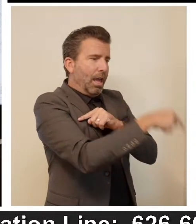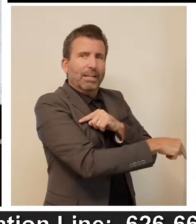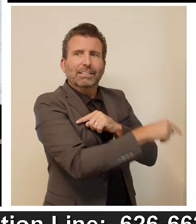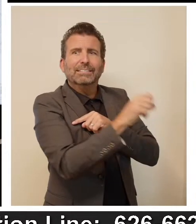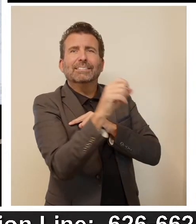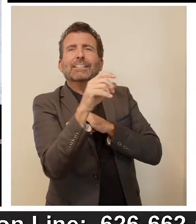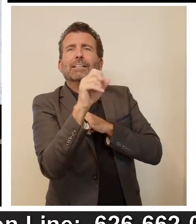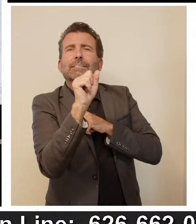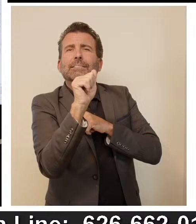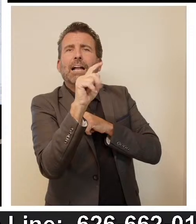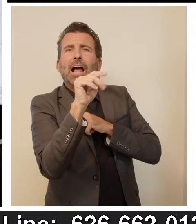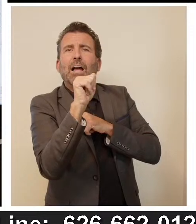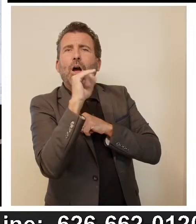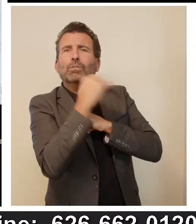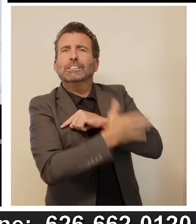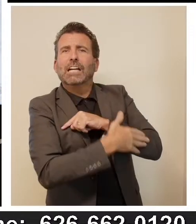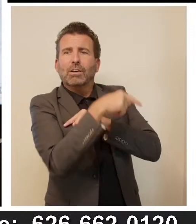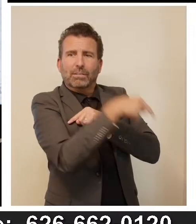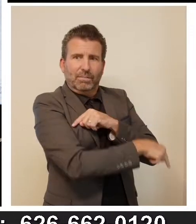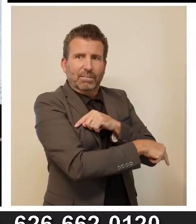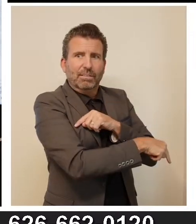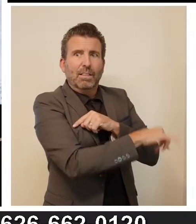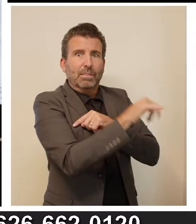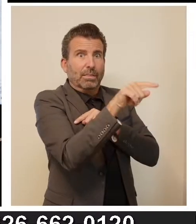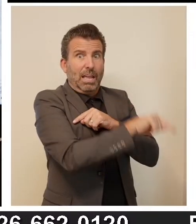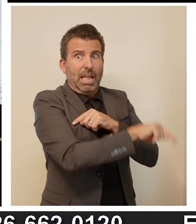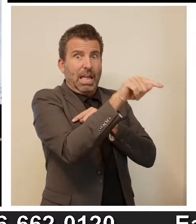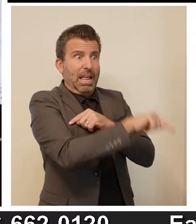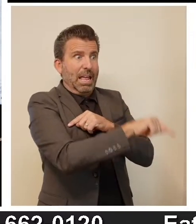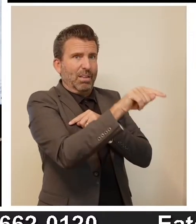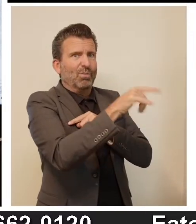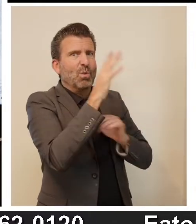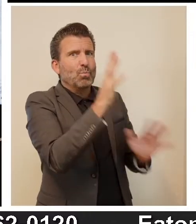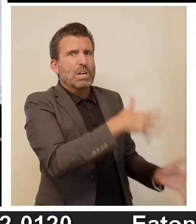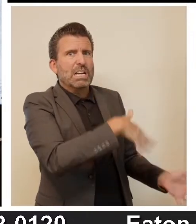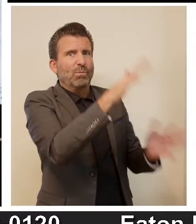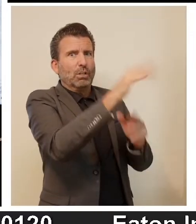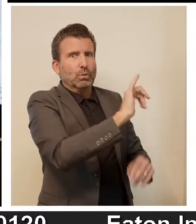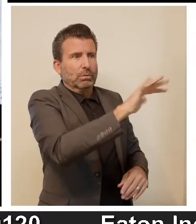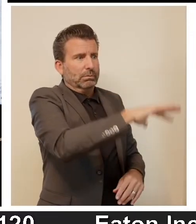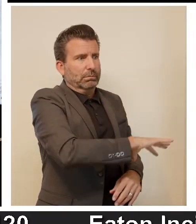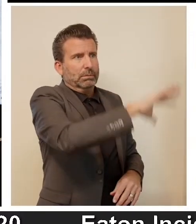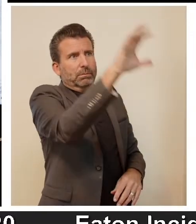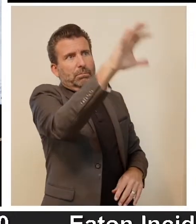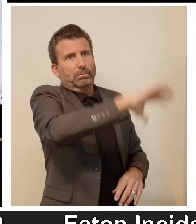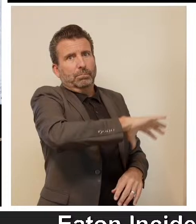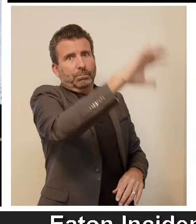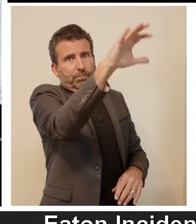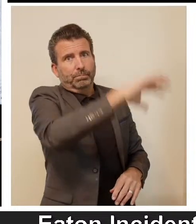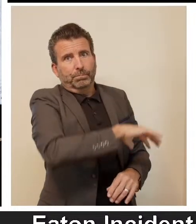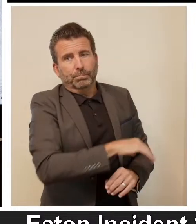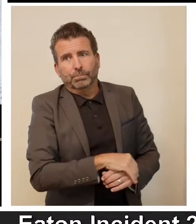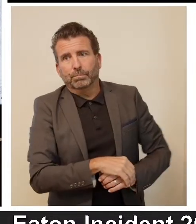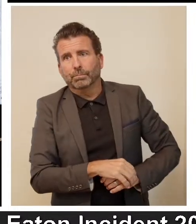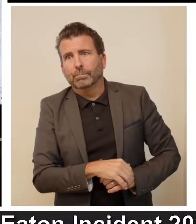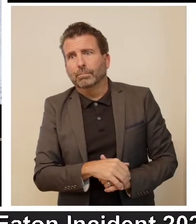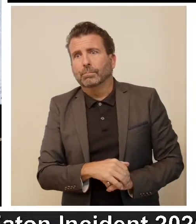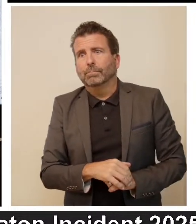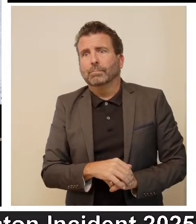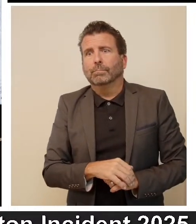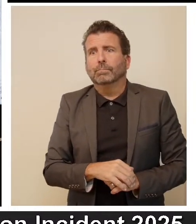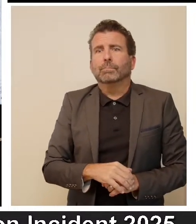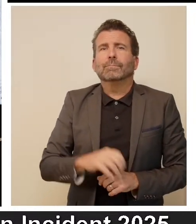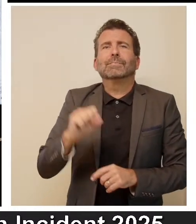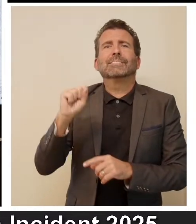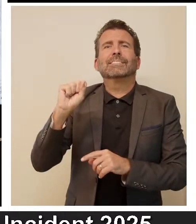the night tonight. But here, and especially in the rest of the San Gabriel Valley and other locations, these lower elevation places that are more protected are